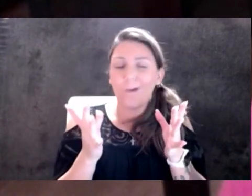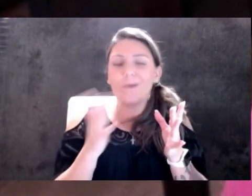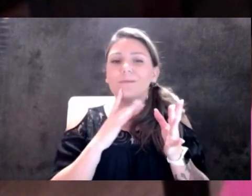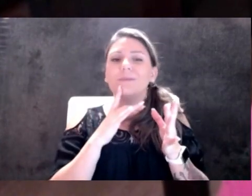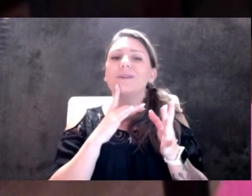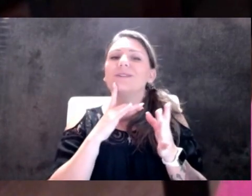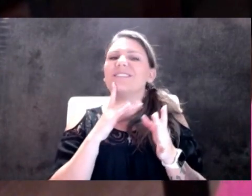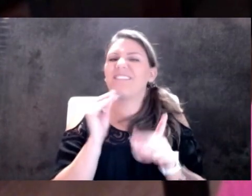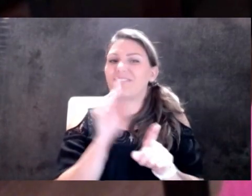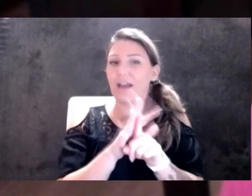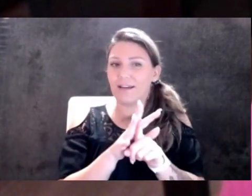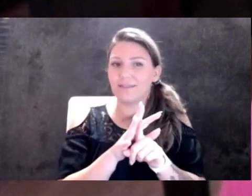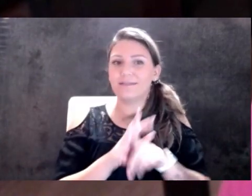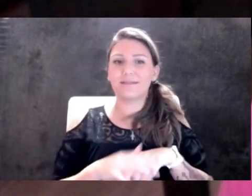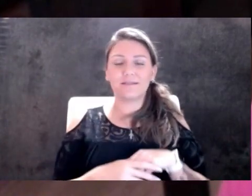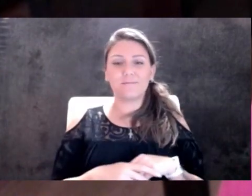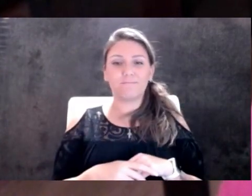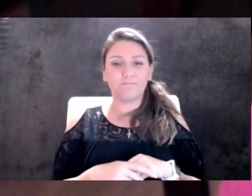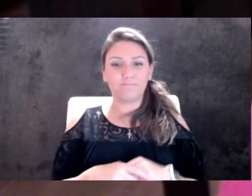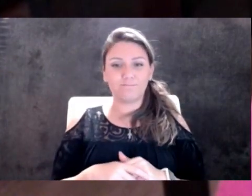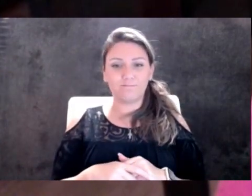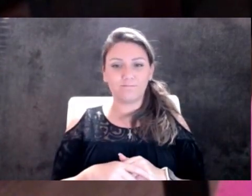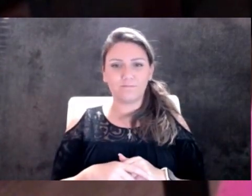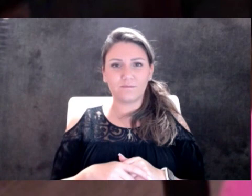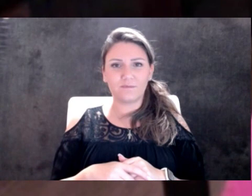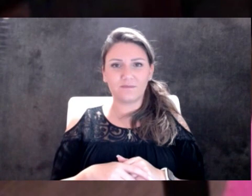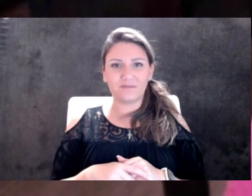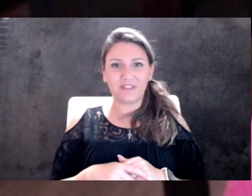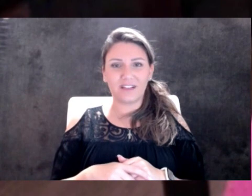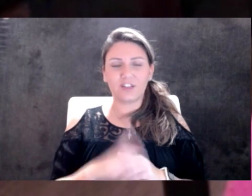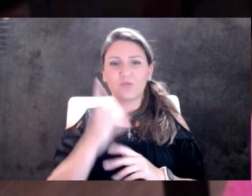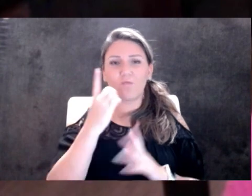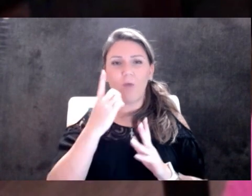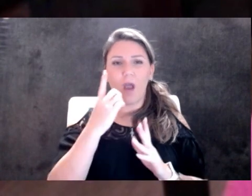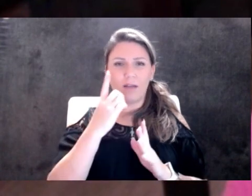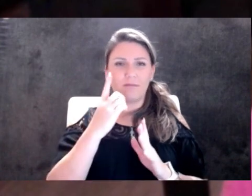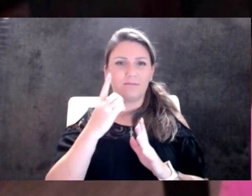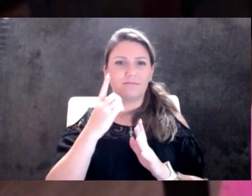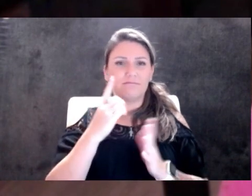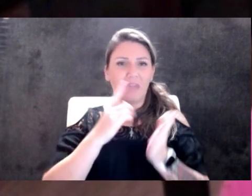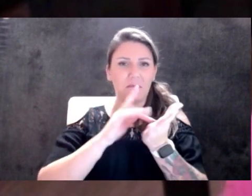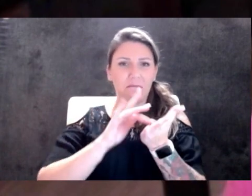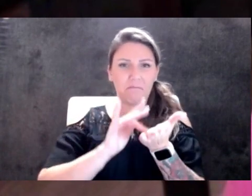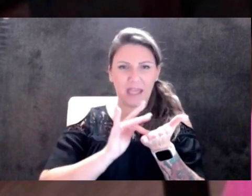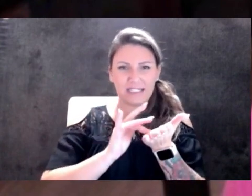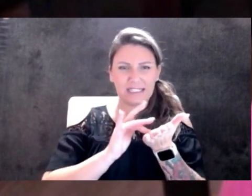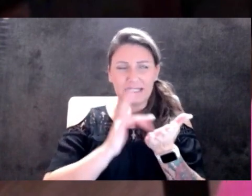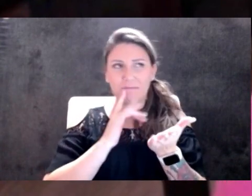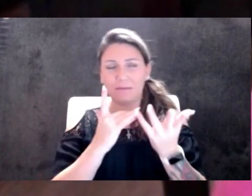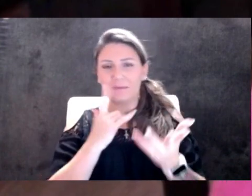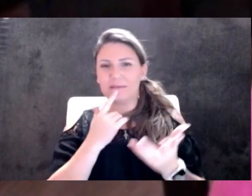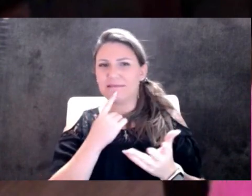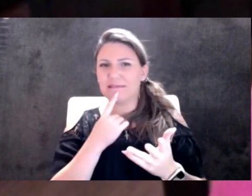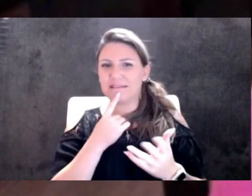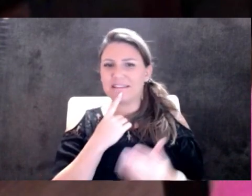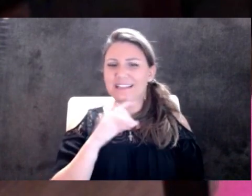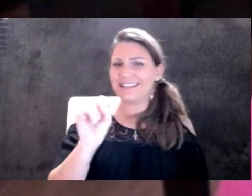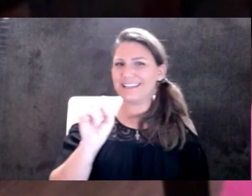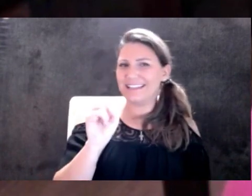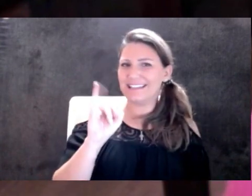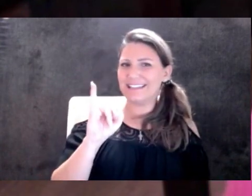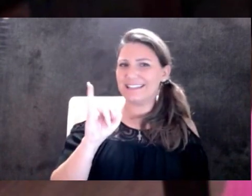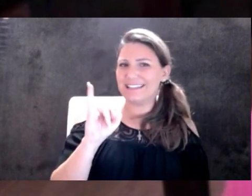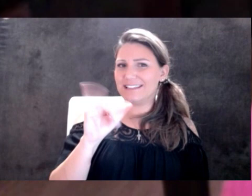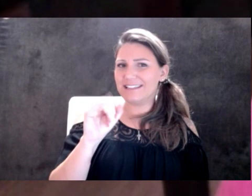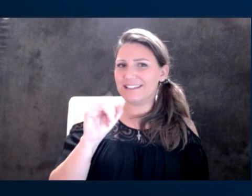was the one initial medication, and I may be saying it wrong, but I think it was cisplatin. Is that correct,